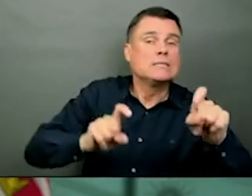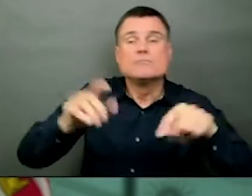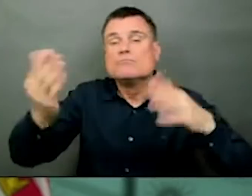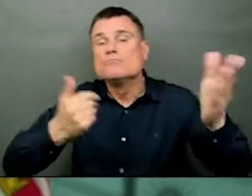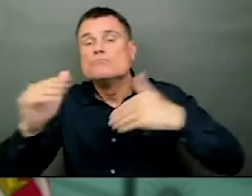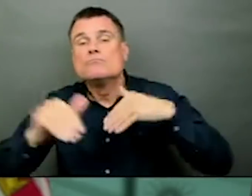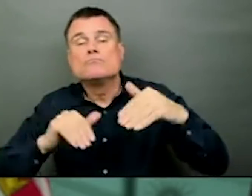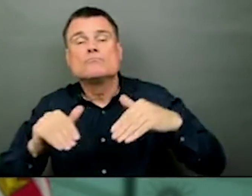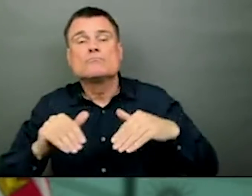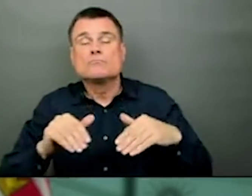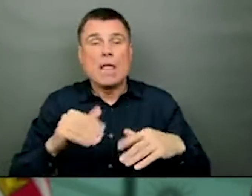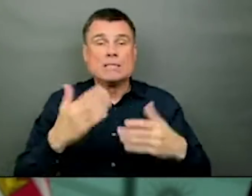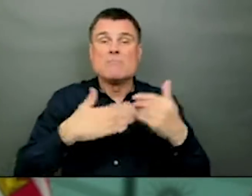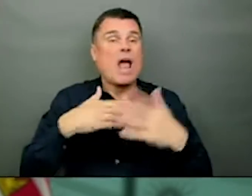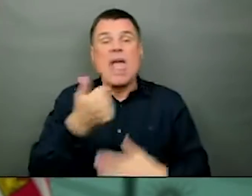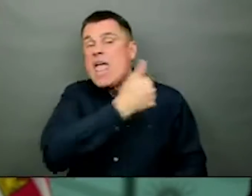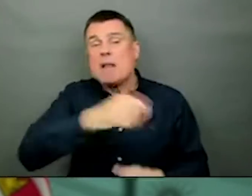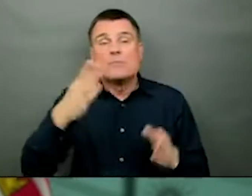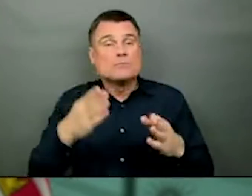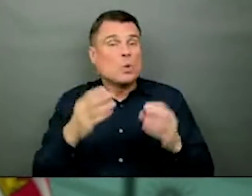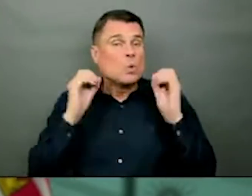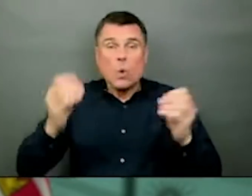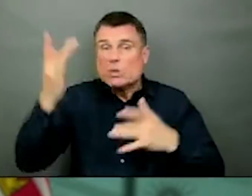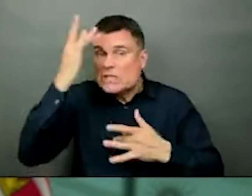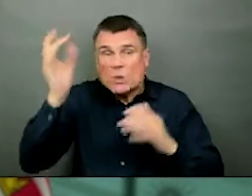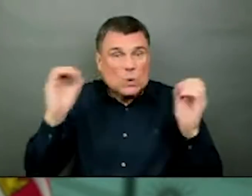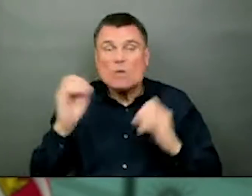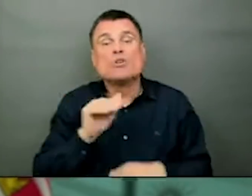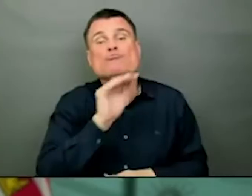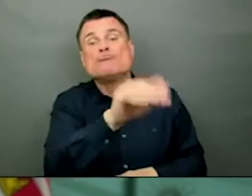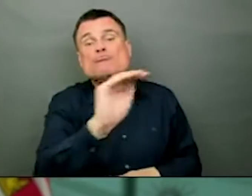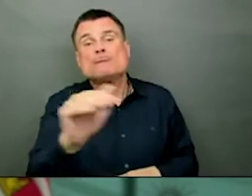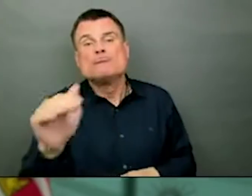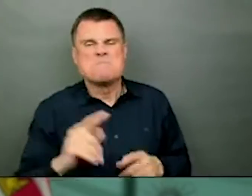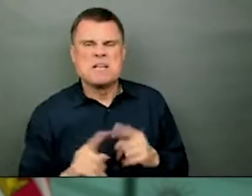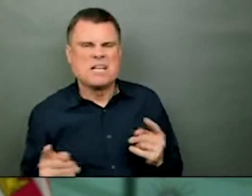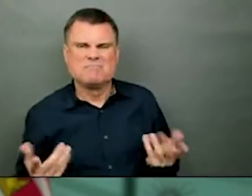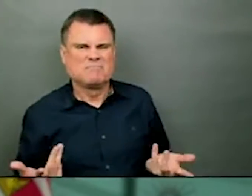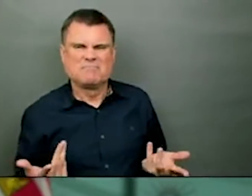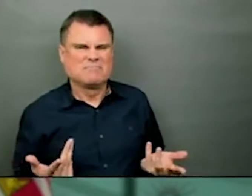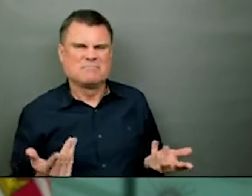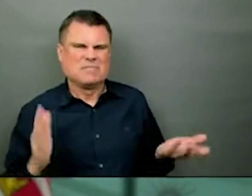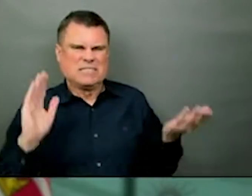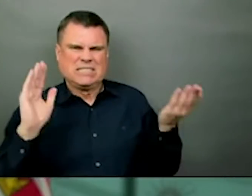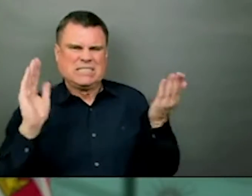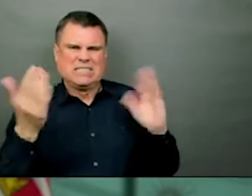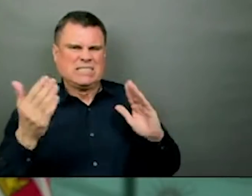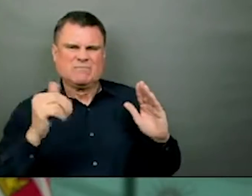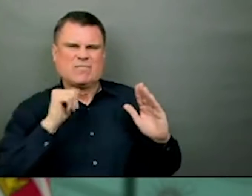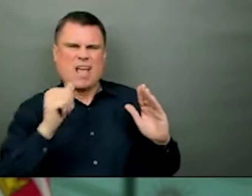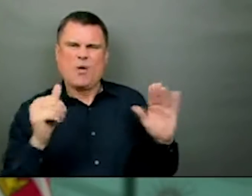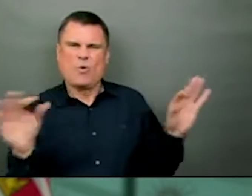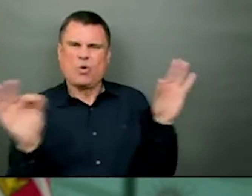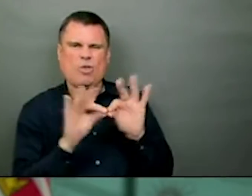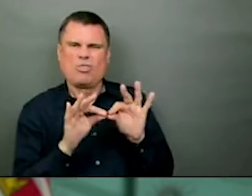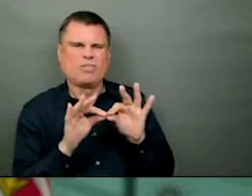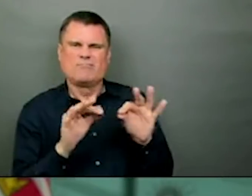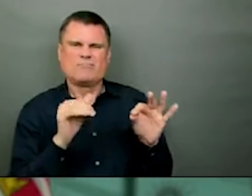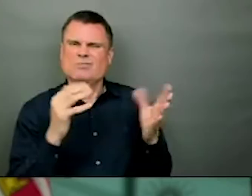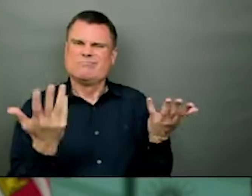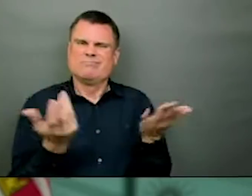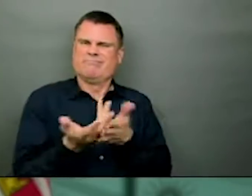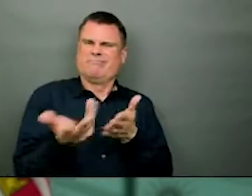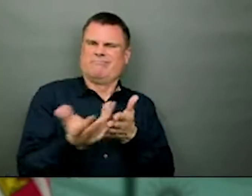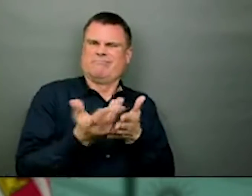Penny, do you have a follow-up? I do, and thank you for letting me have that. Today, the federal government presented some